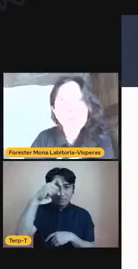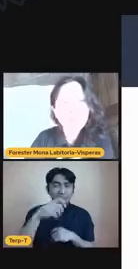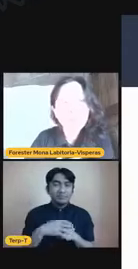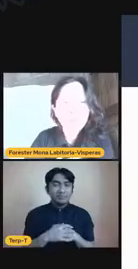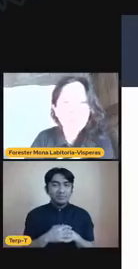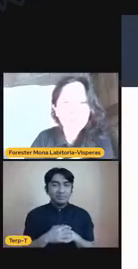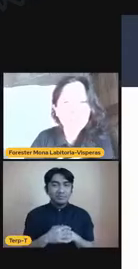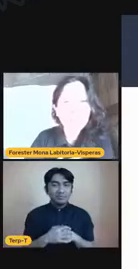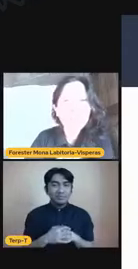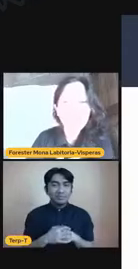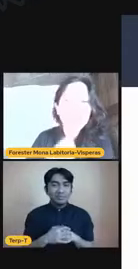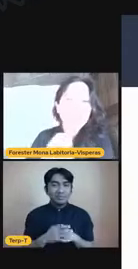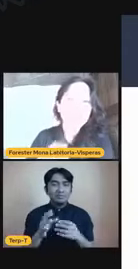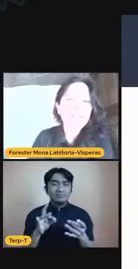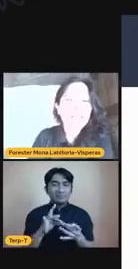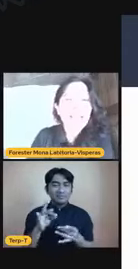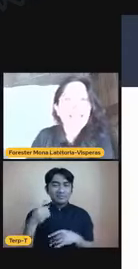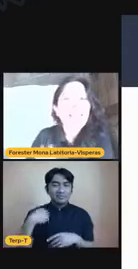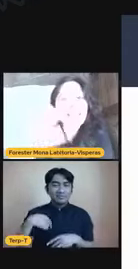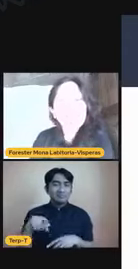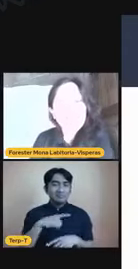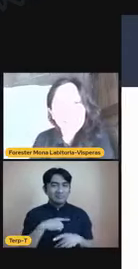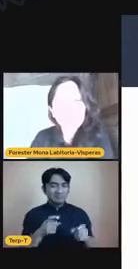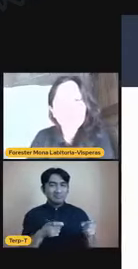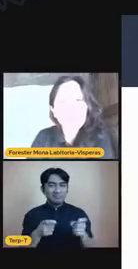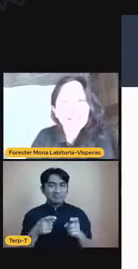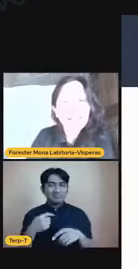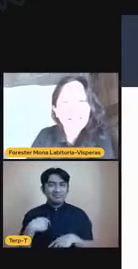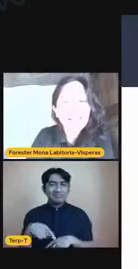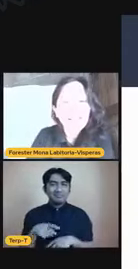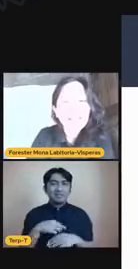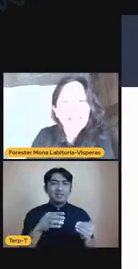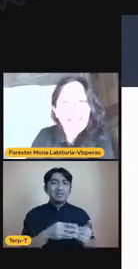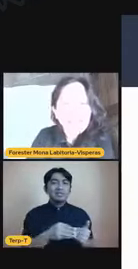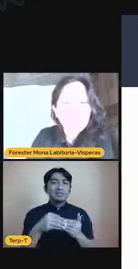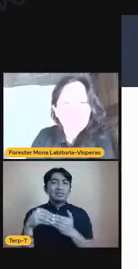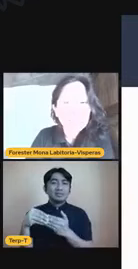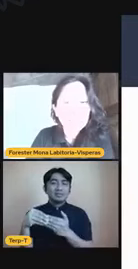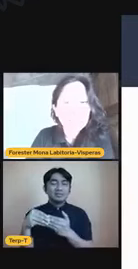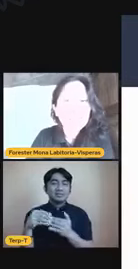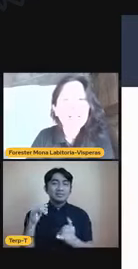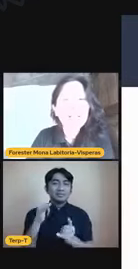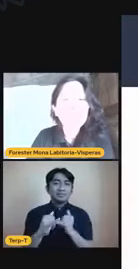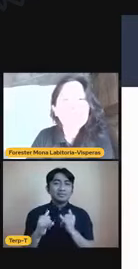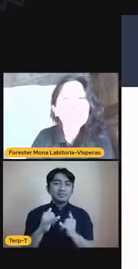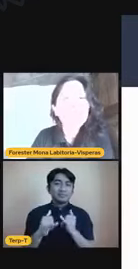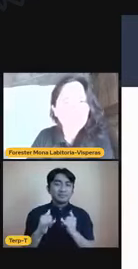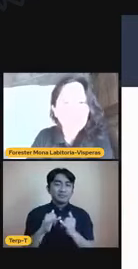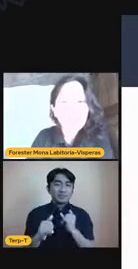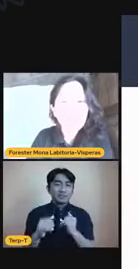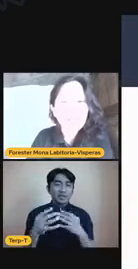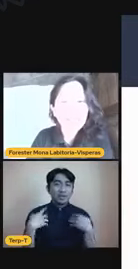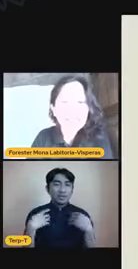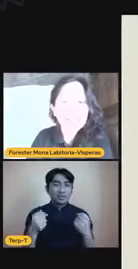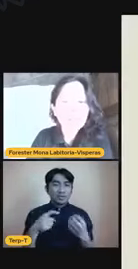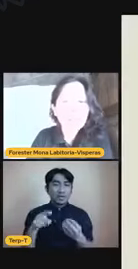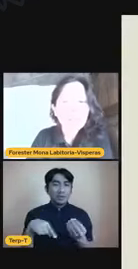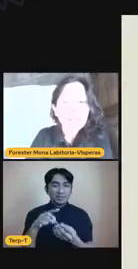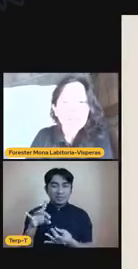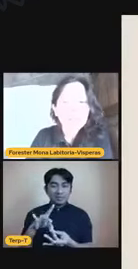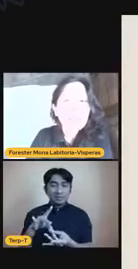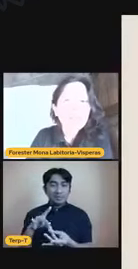and the Holy Spirit in our lives. Yun. And leading to the last wellness, which is spiritual